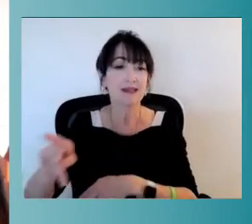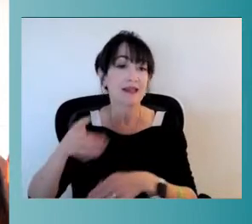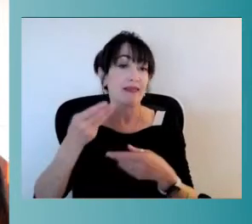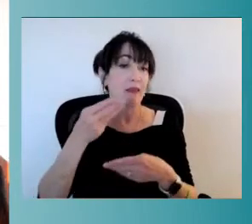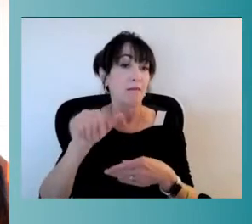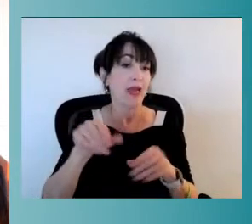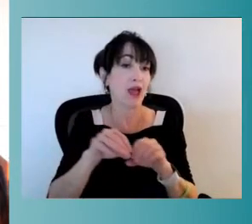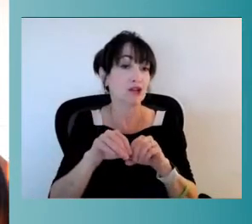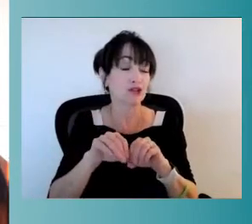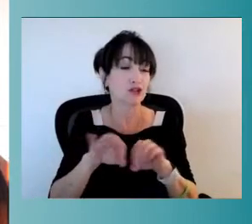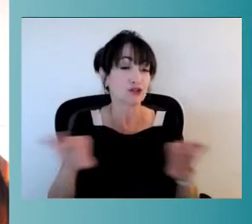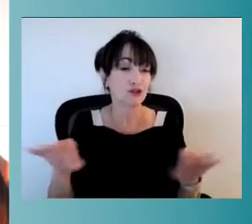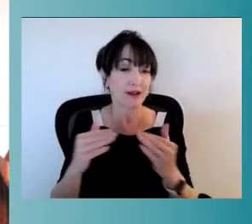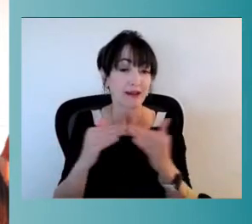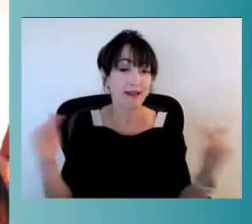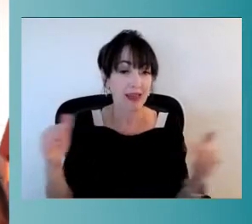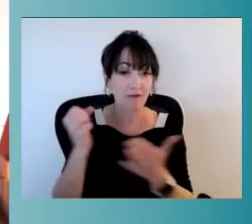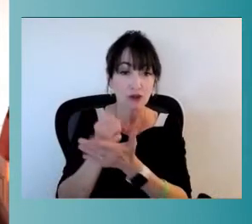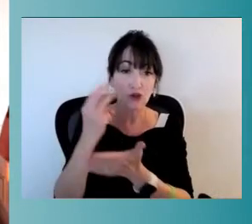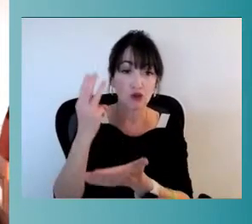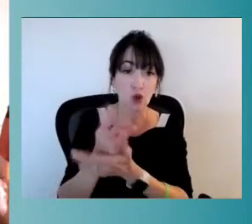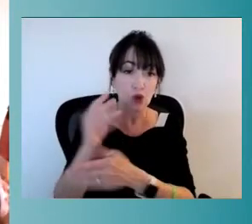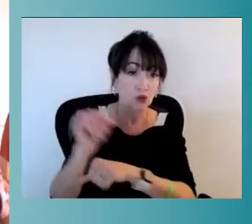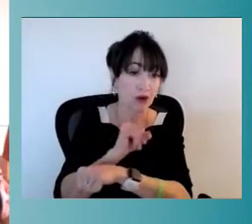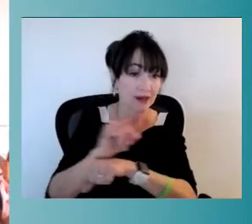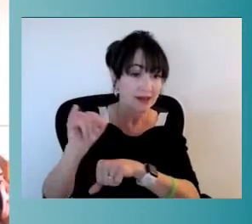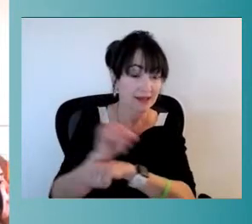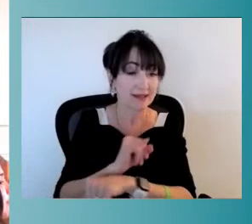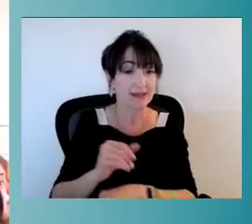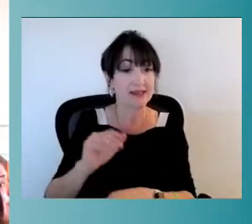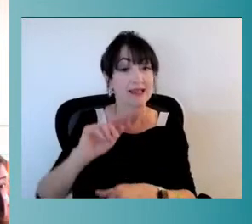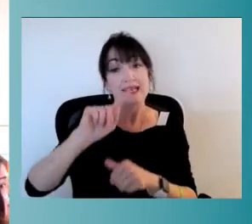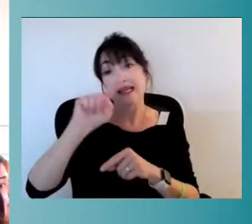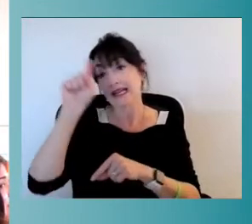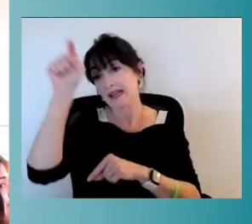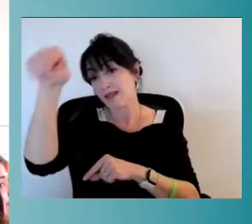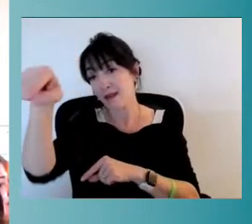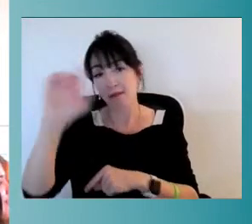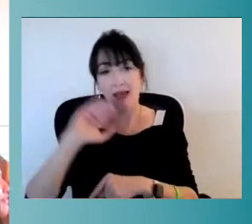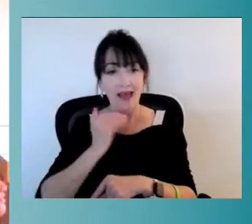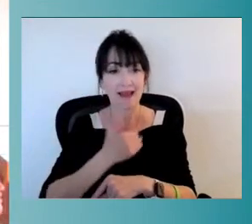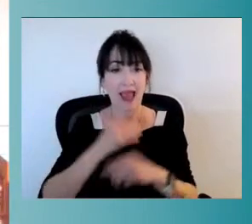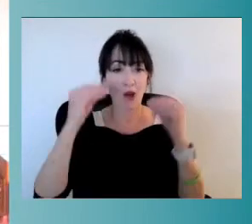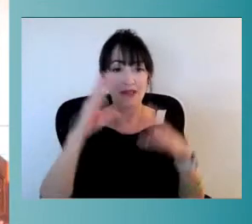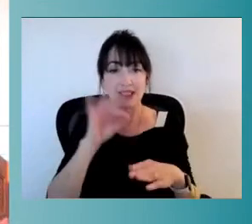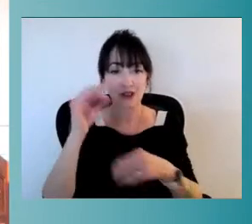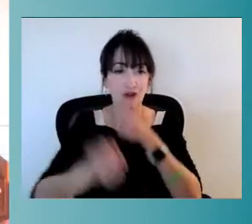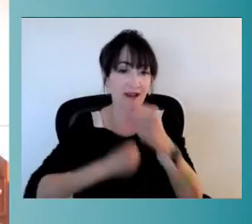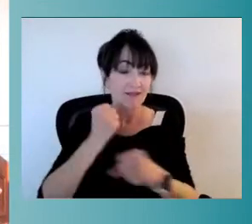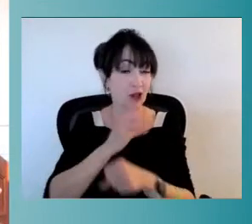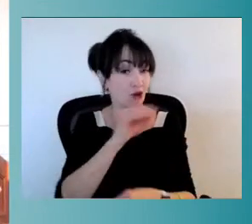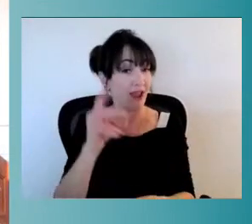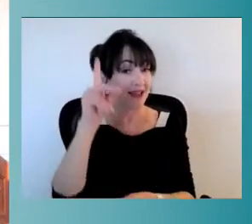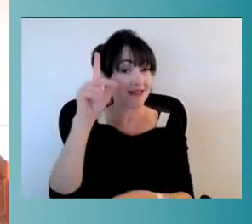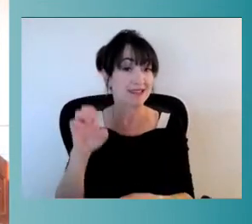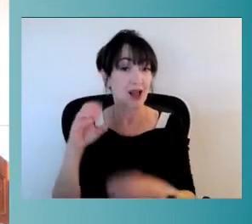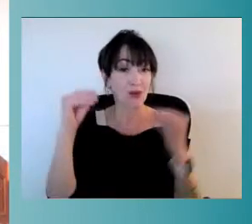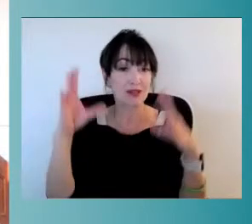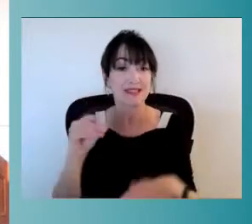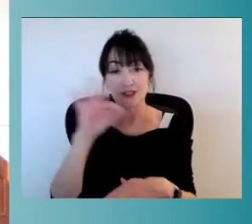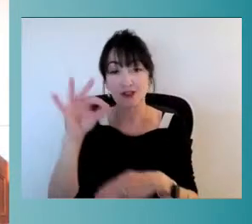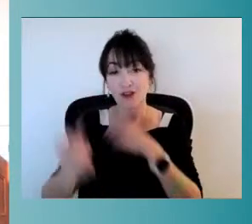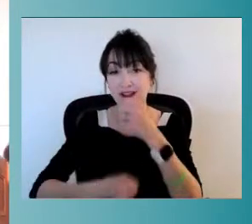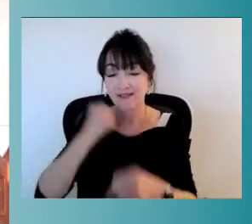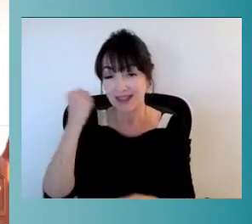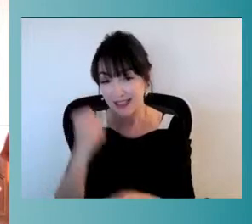intern. In the back is our teacher of the year and also Delaware's teacher of the year, Ms. Ashley